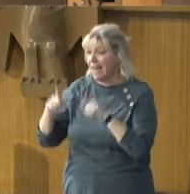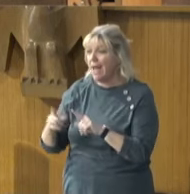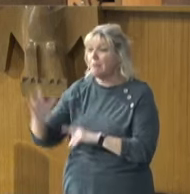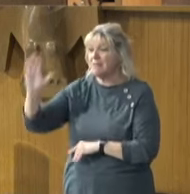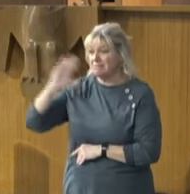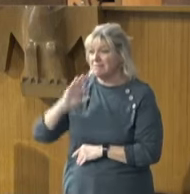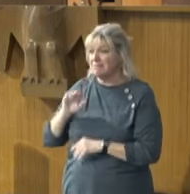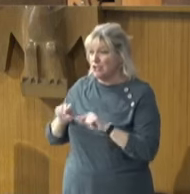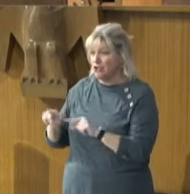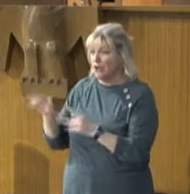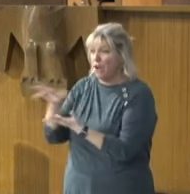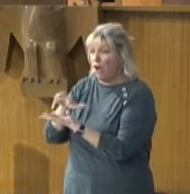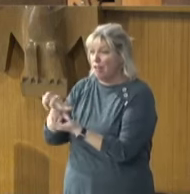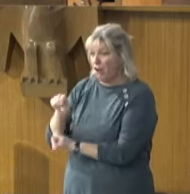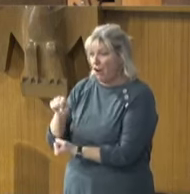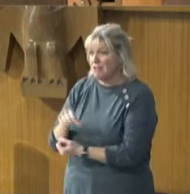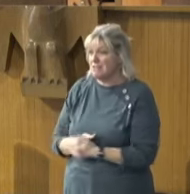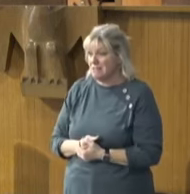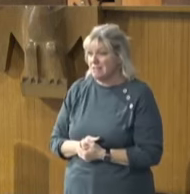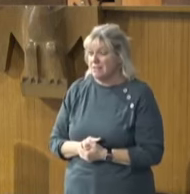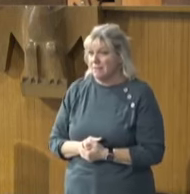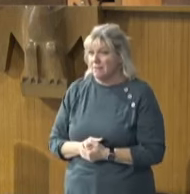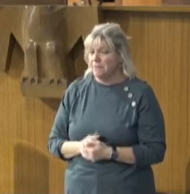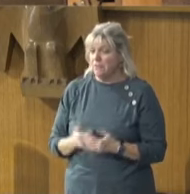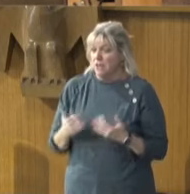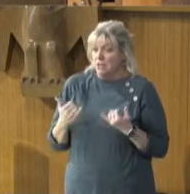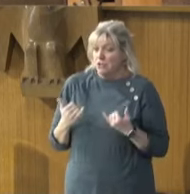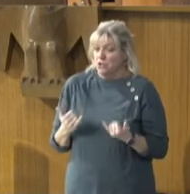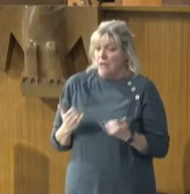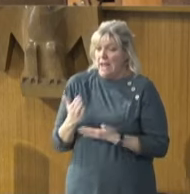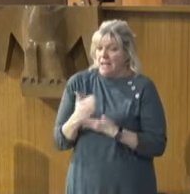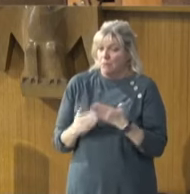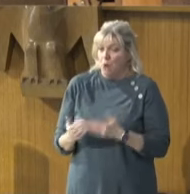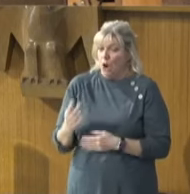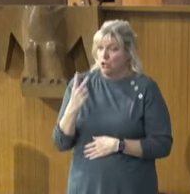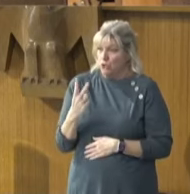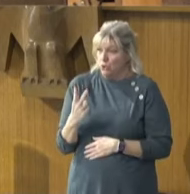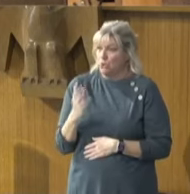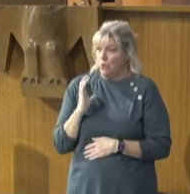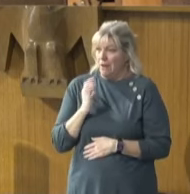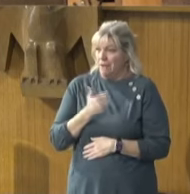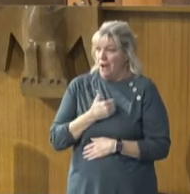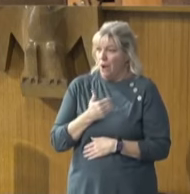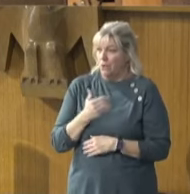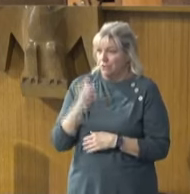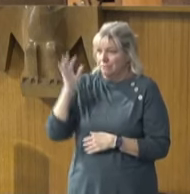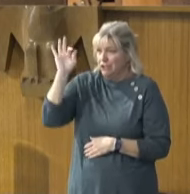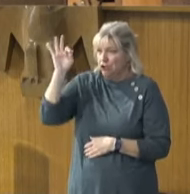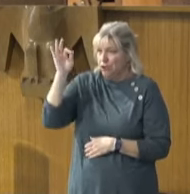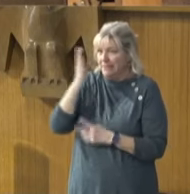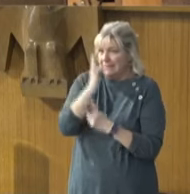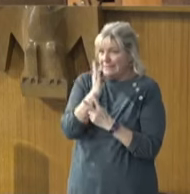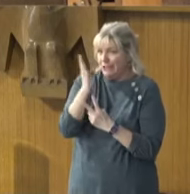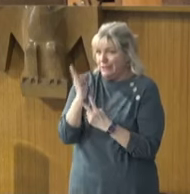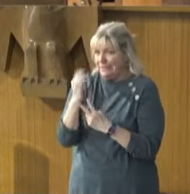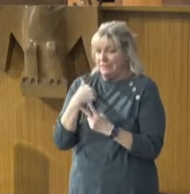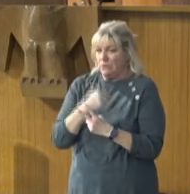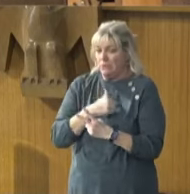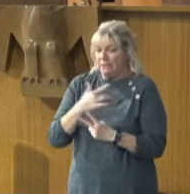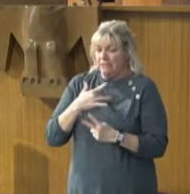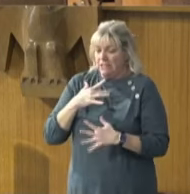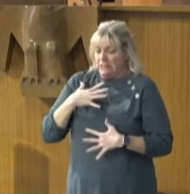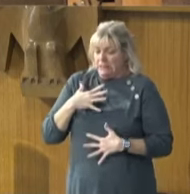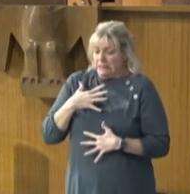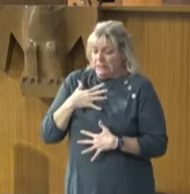This is part two of a two-part sermon series meant to address our great angst leading up to Tuesday's election.